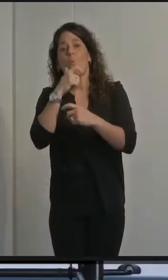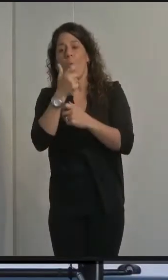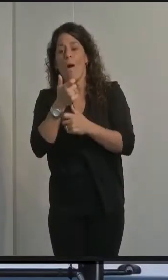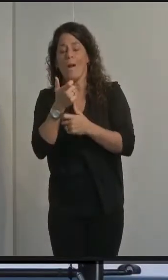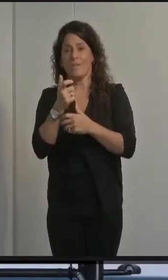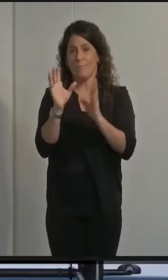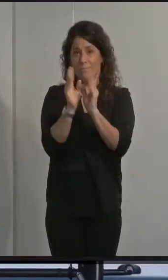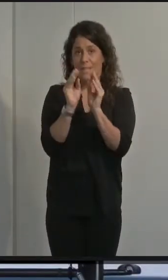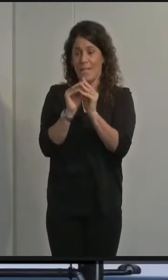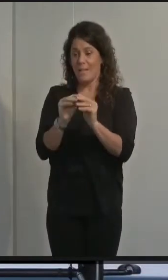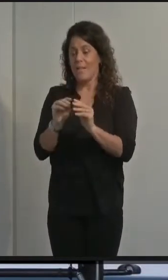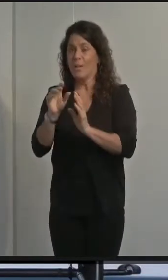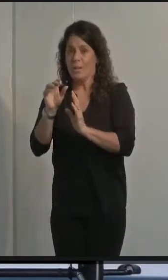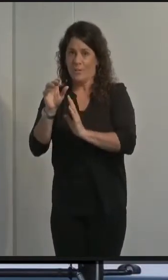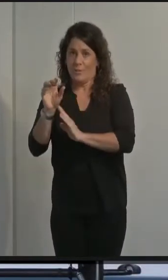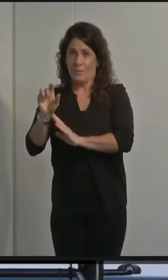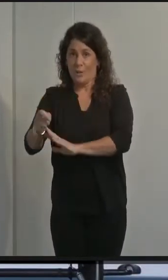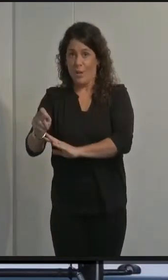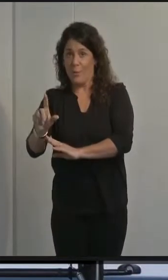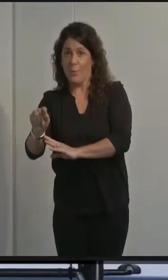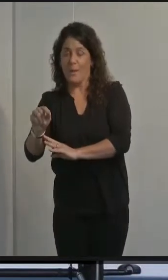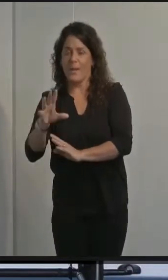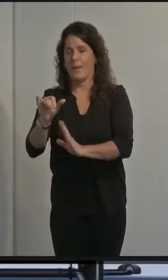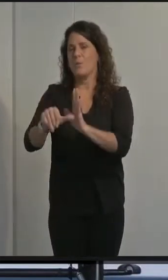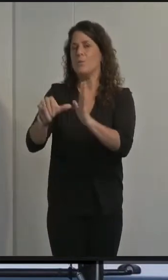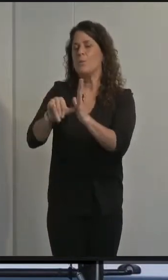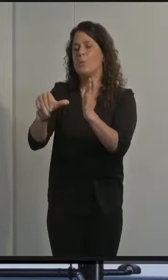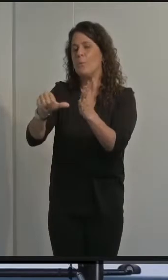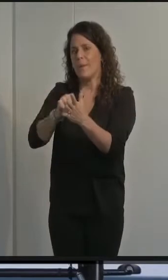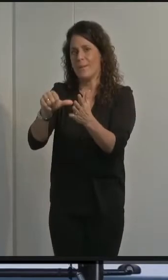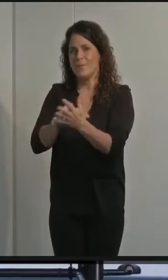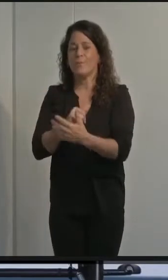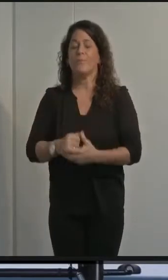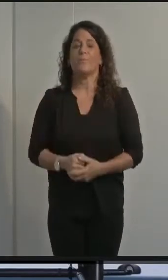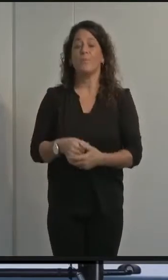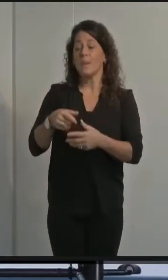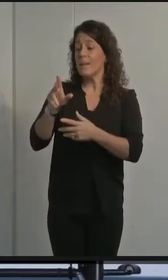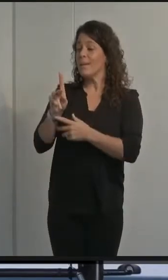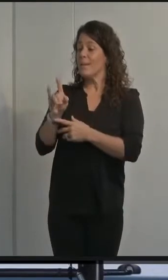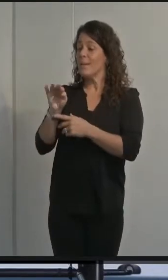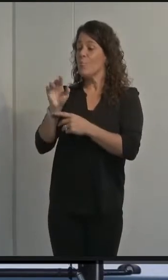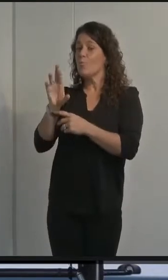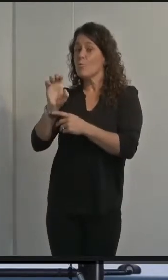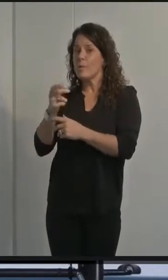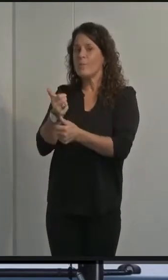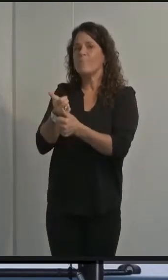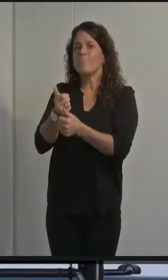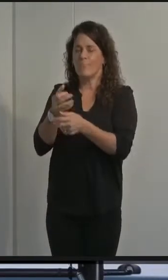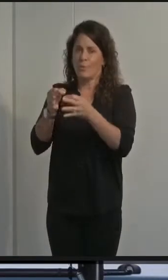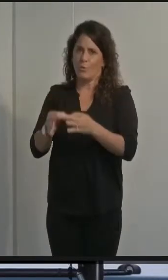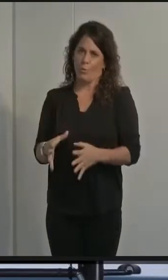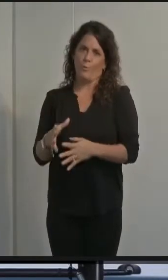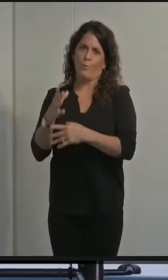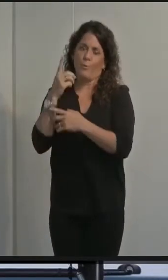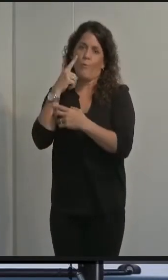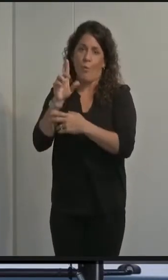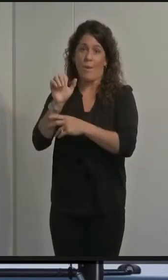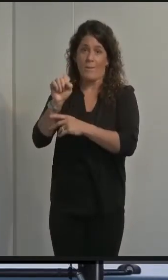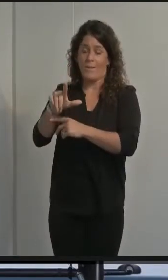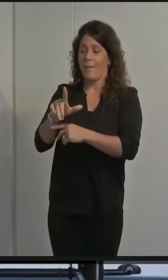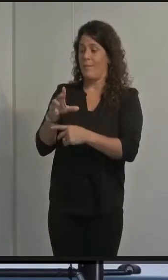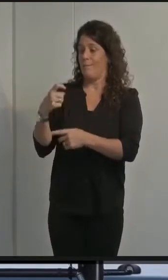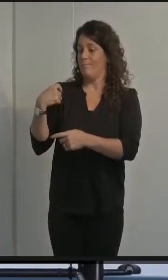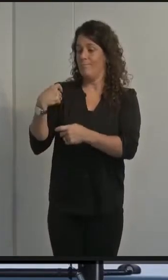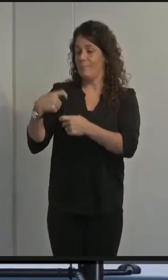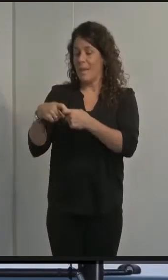the county's youtube page the meeting is being interpreted in american sign language by kim rich and carlos saraceto is interpreting the press conference